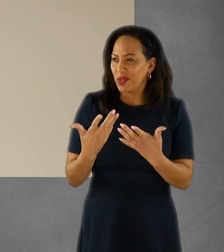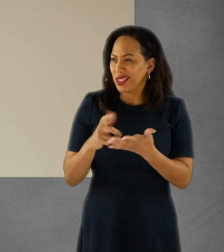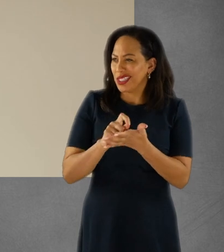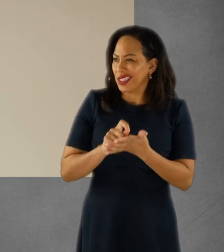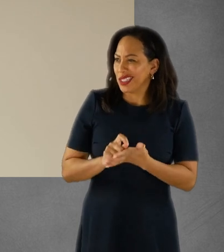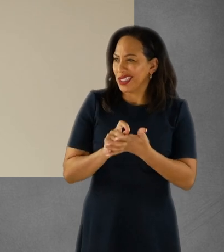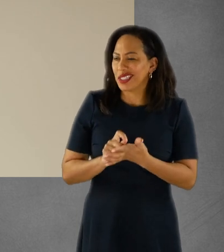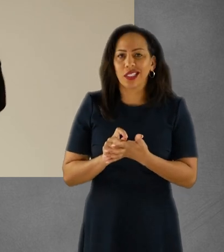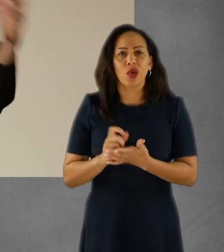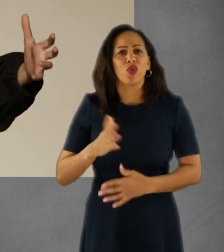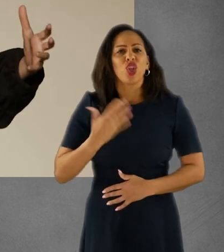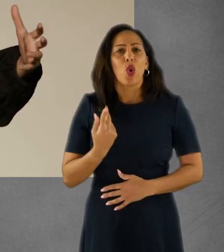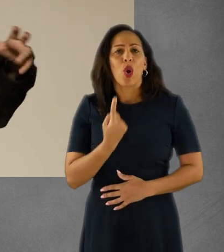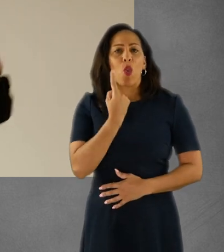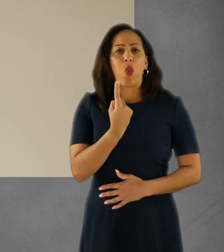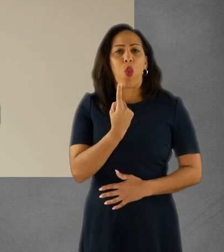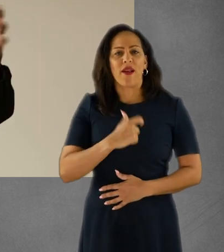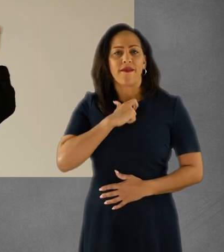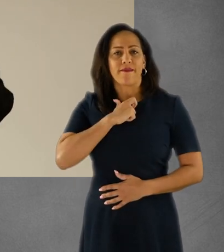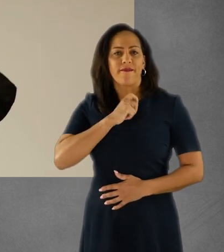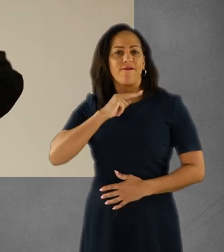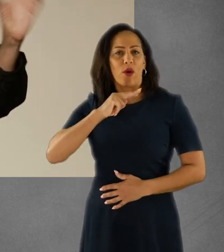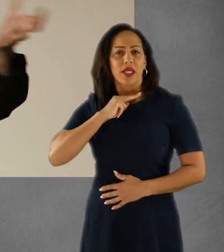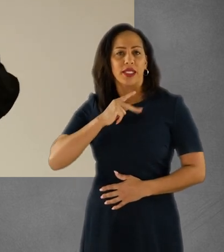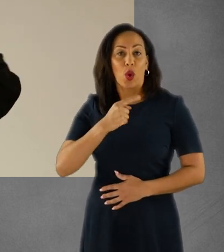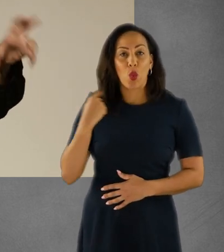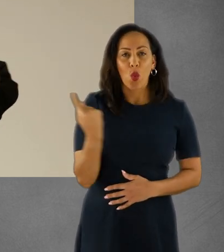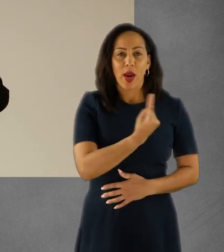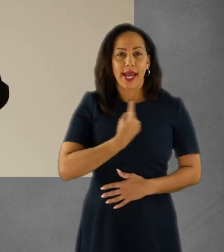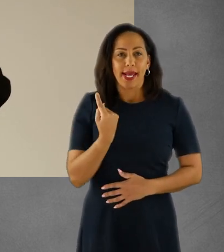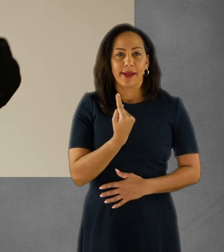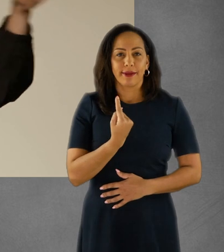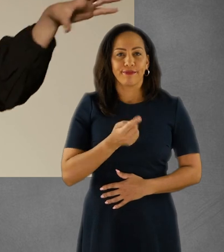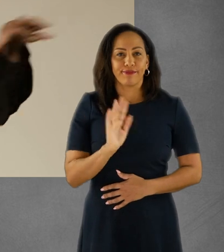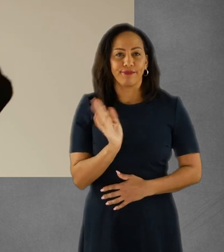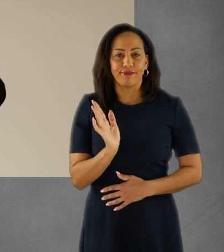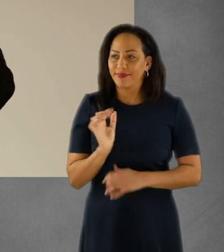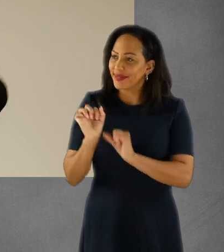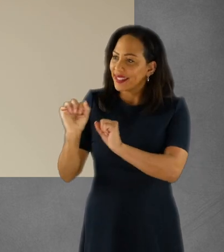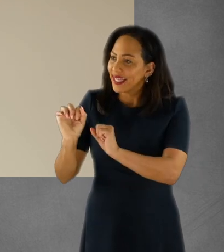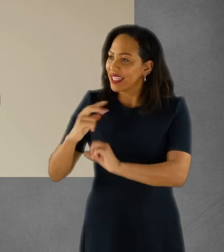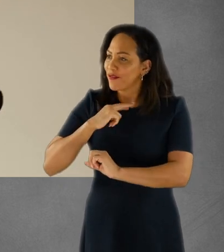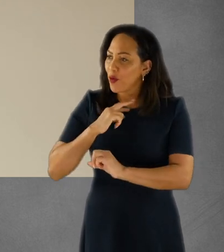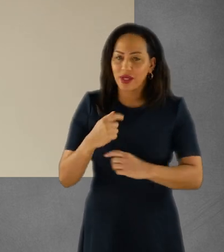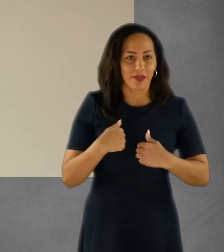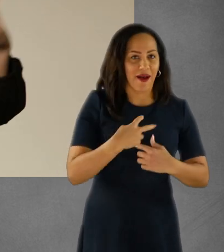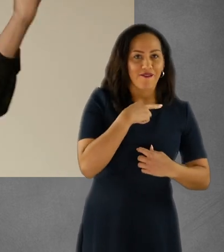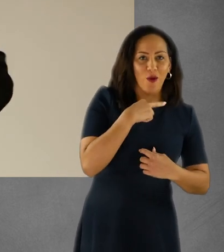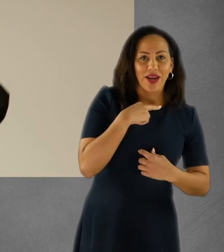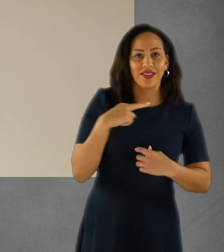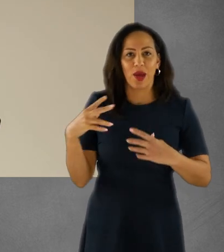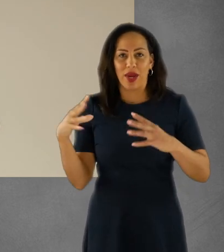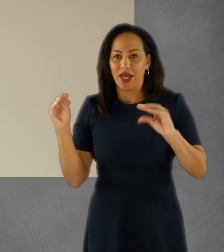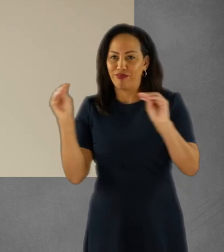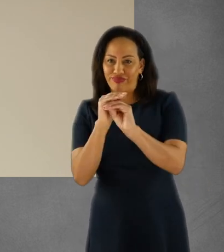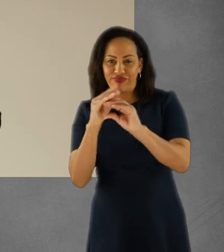a one voice that goes like, we. And instead, we kind of started to break it apart and have his voice and mine, and we kind of jam it together. And then we have